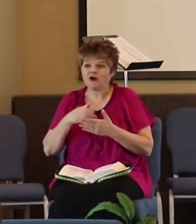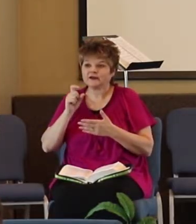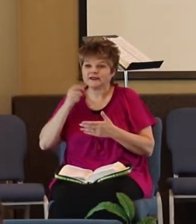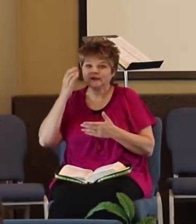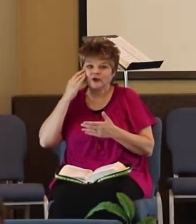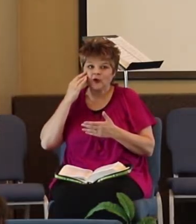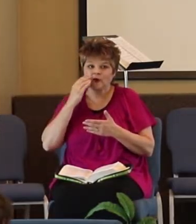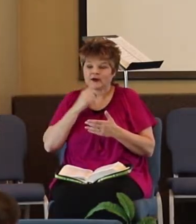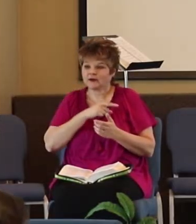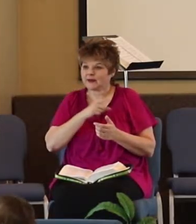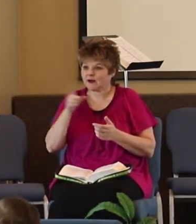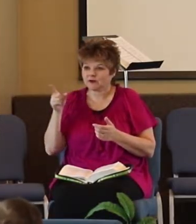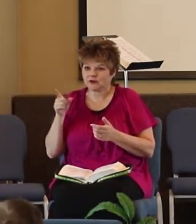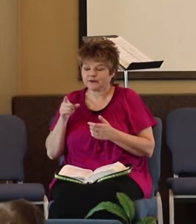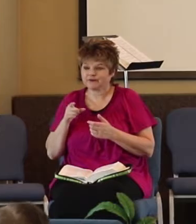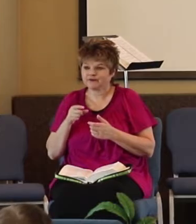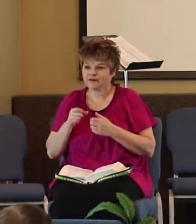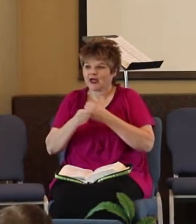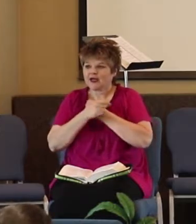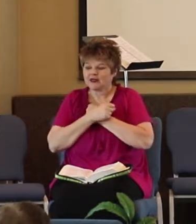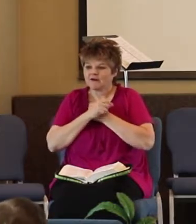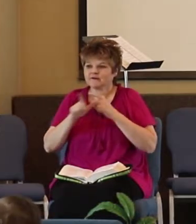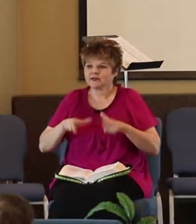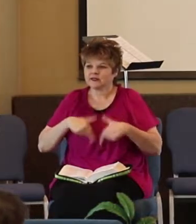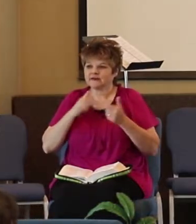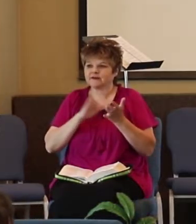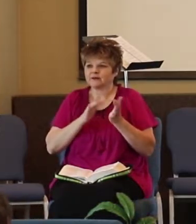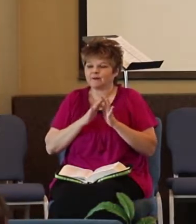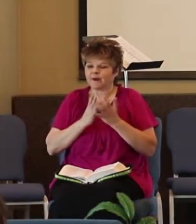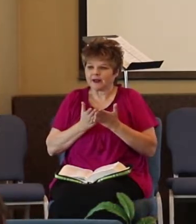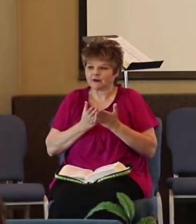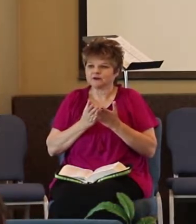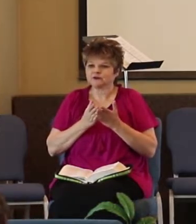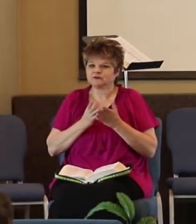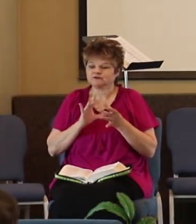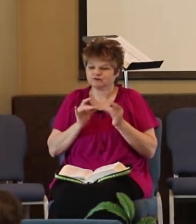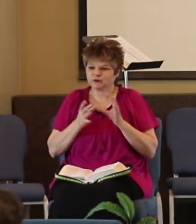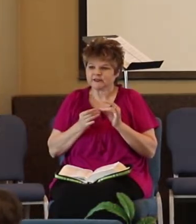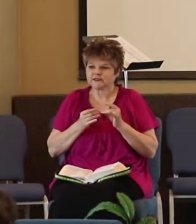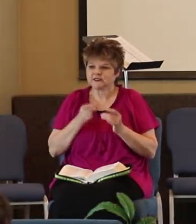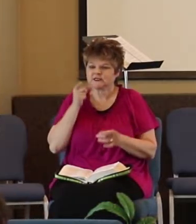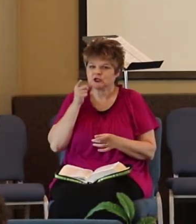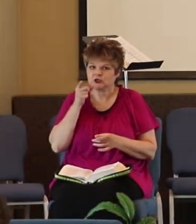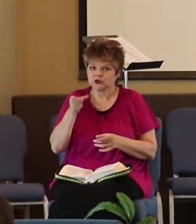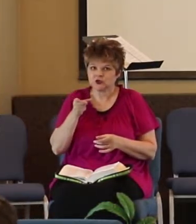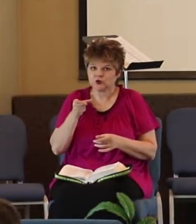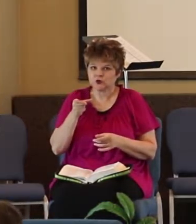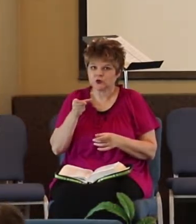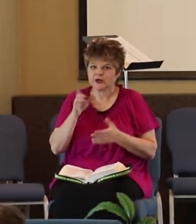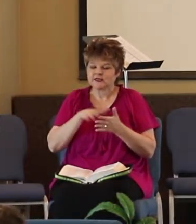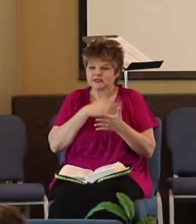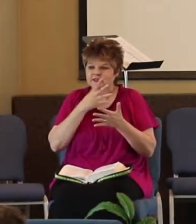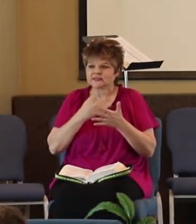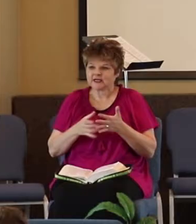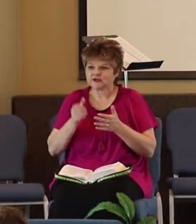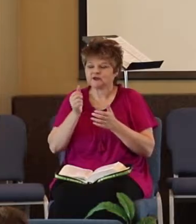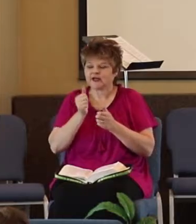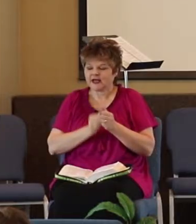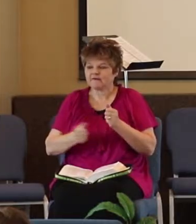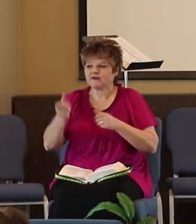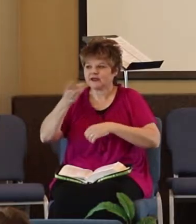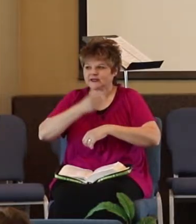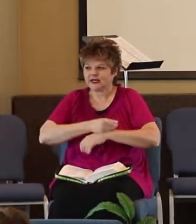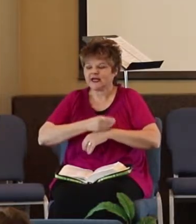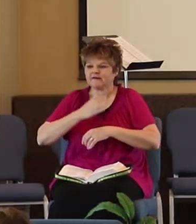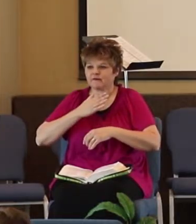about all of you. I love the Living Bible's paraphrase of this. It says, "You scheduled each day of my life before I